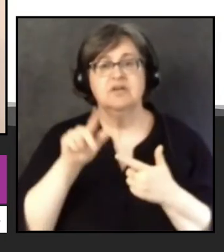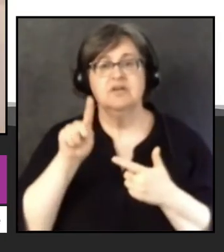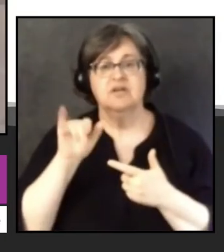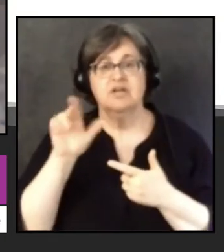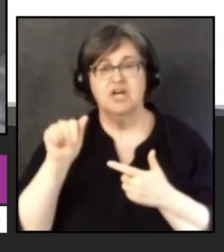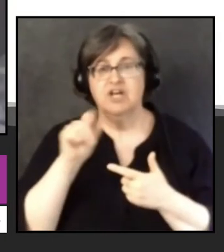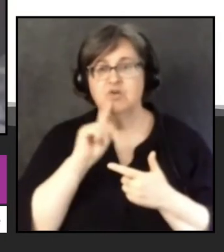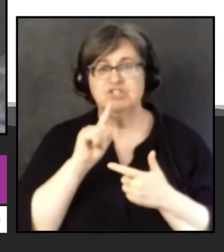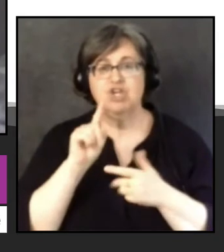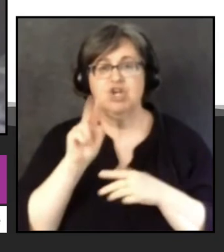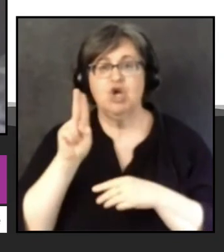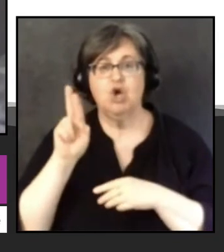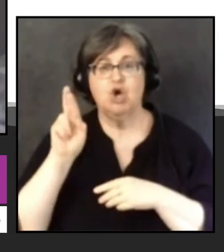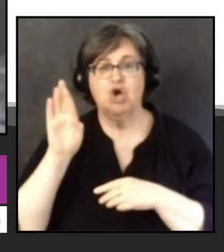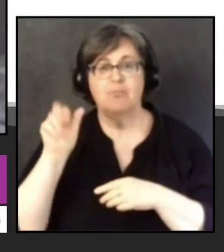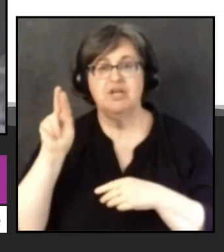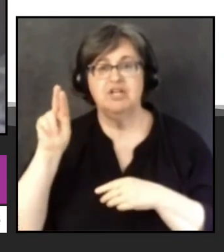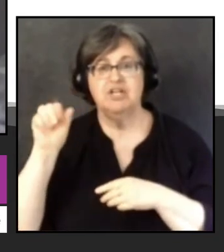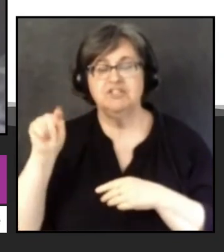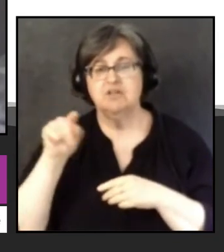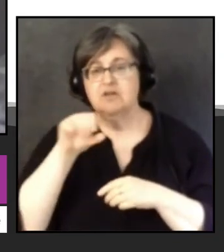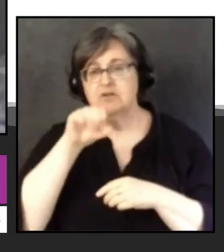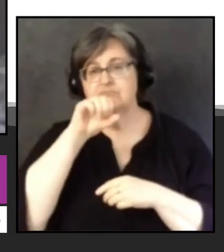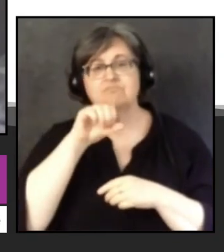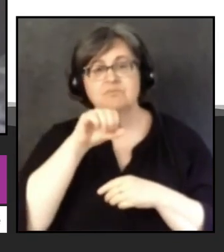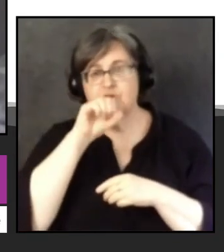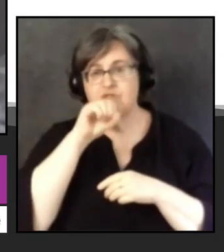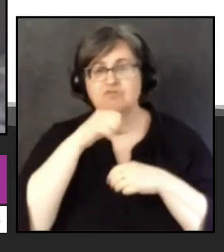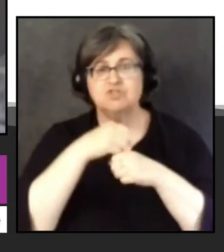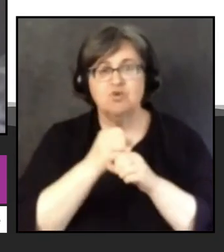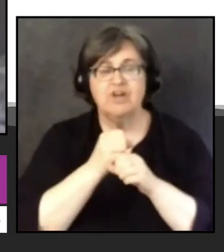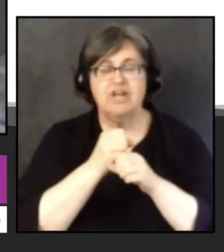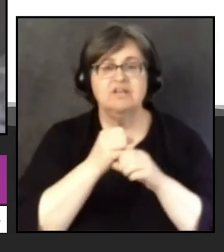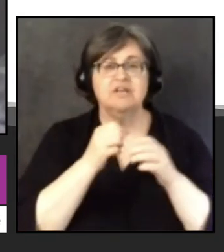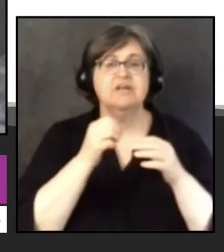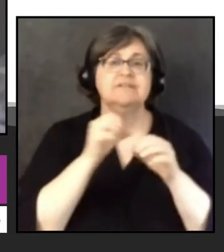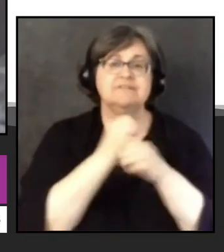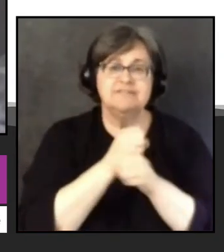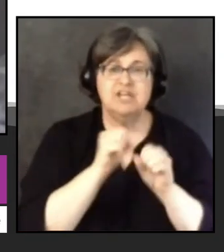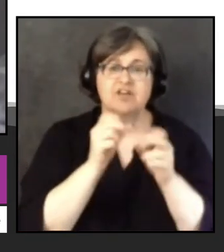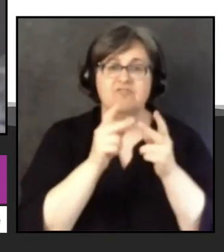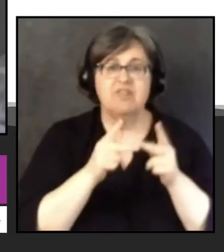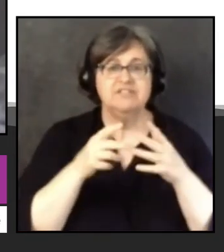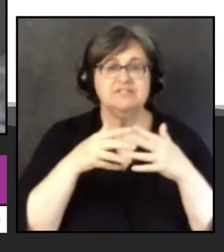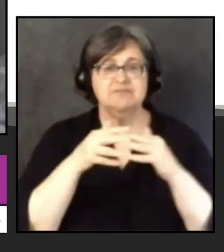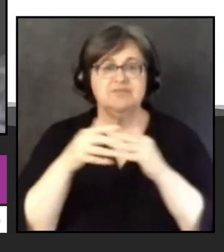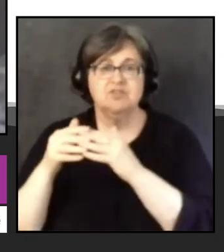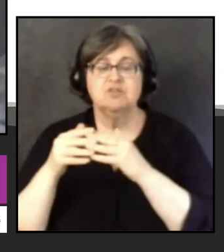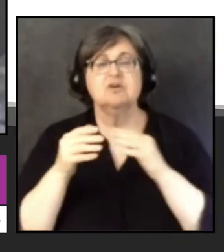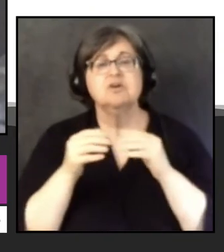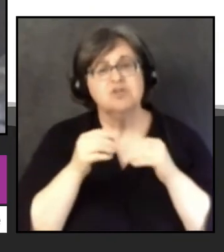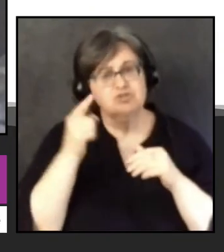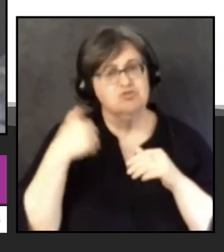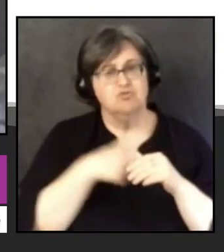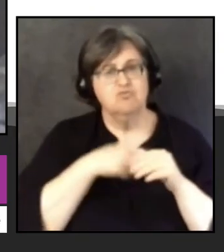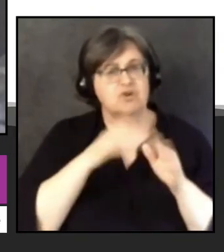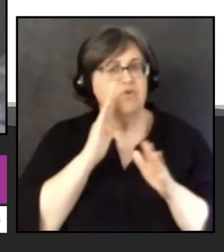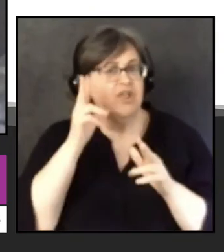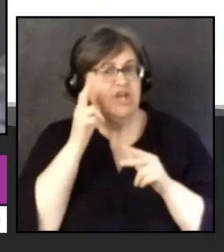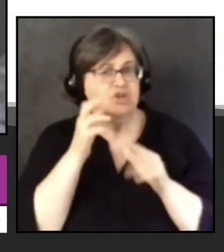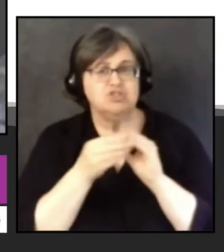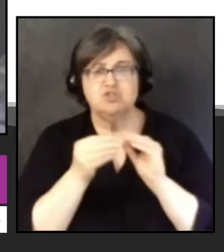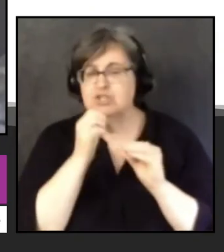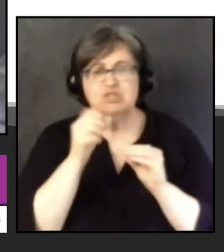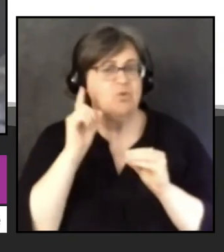urbanist who loves creating safe spaces with a socio-anthropological mindset in order to embolden the stories that we don't hear in the